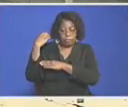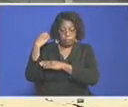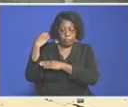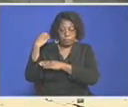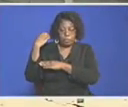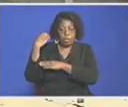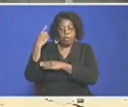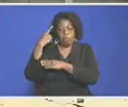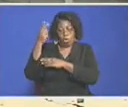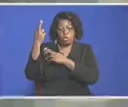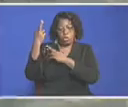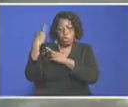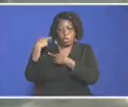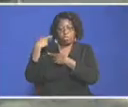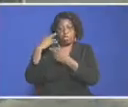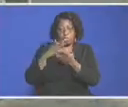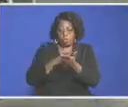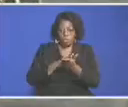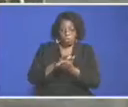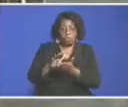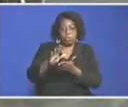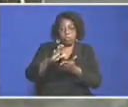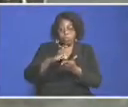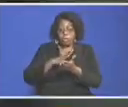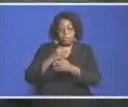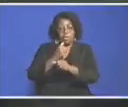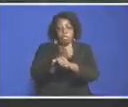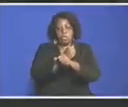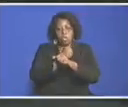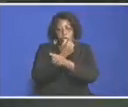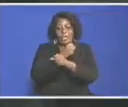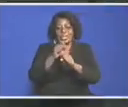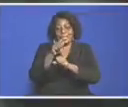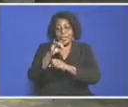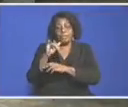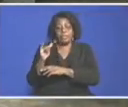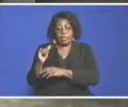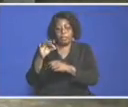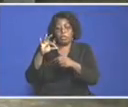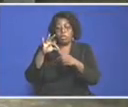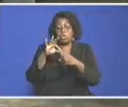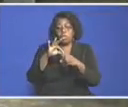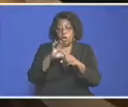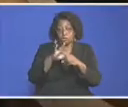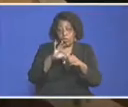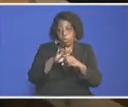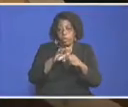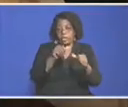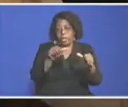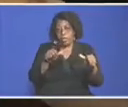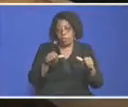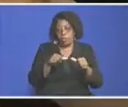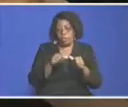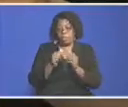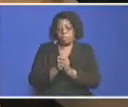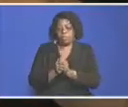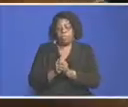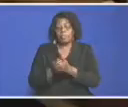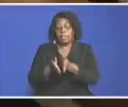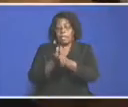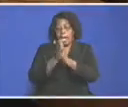the smooth flow in terms of security and safety on the polling divisions. I also want to ask